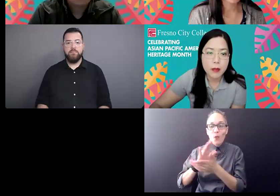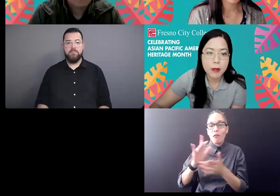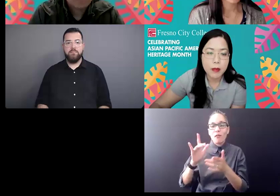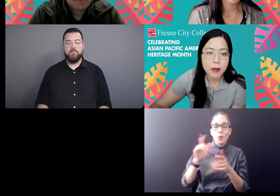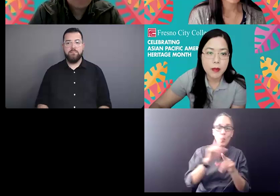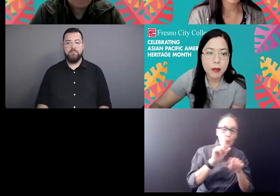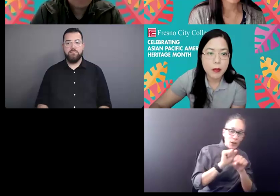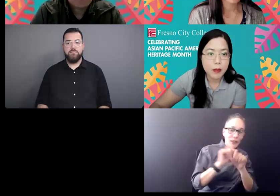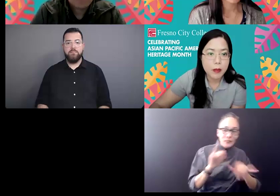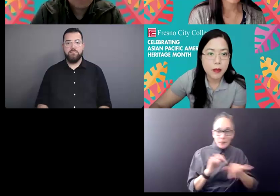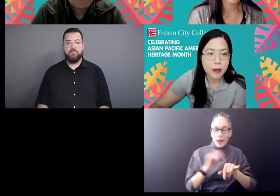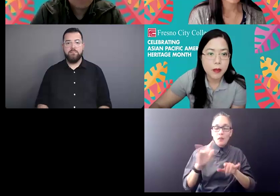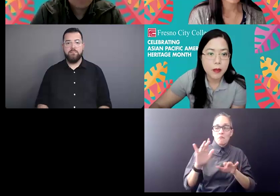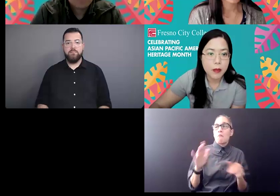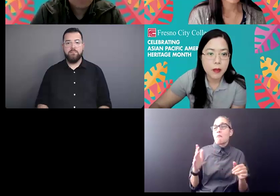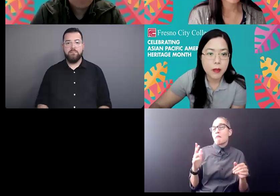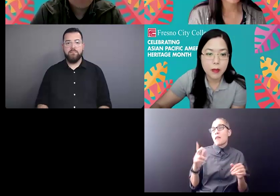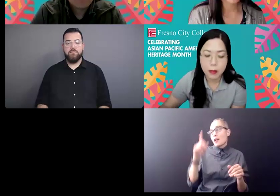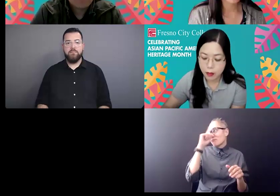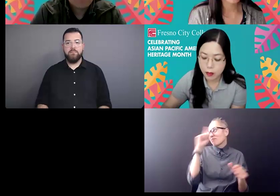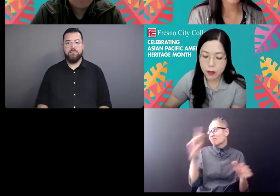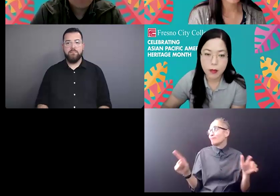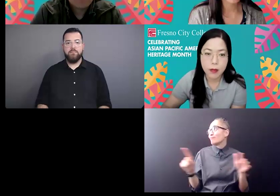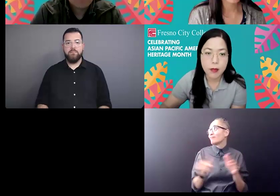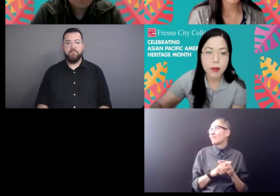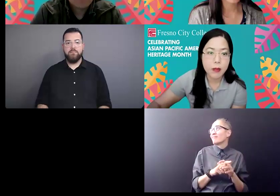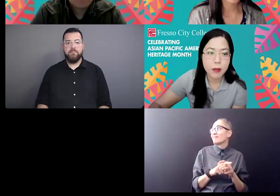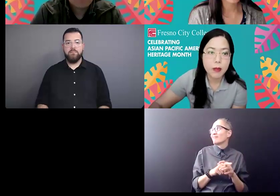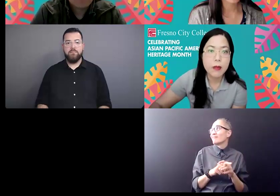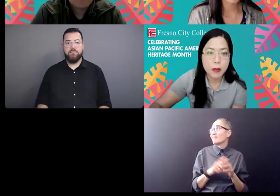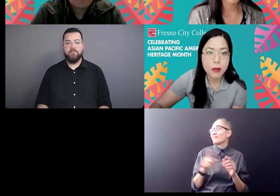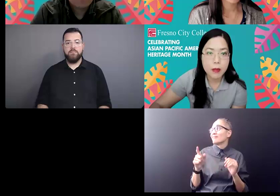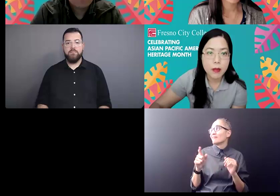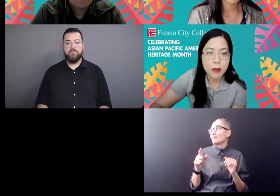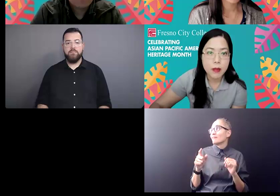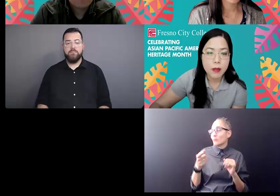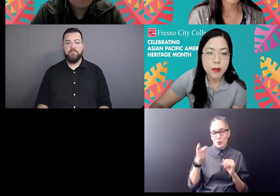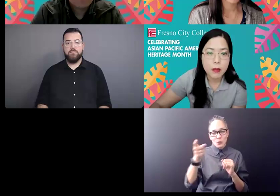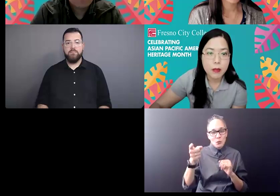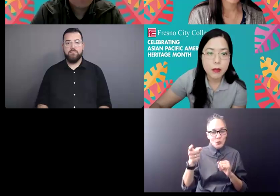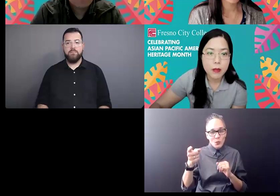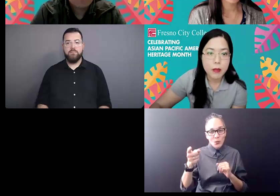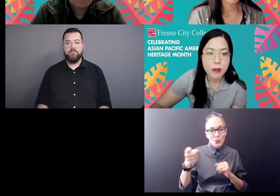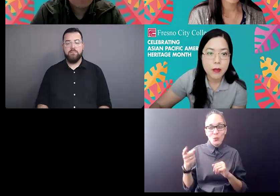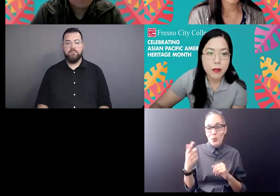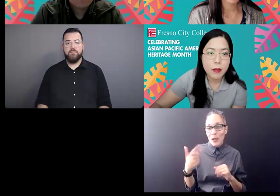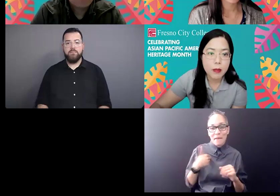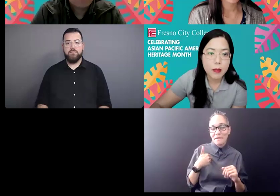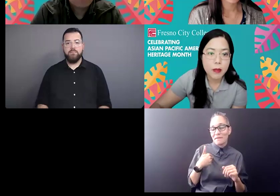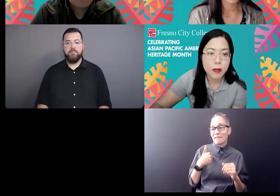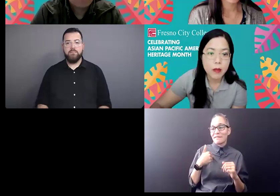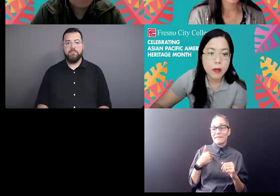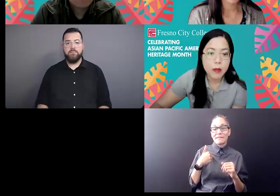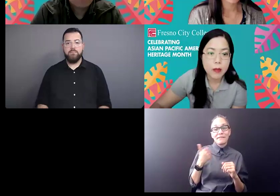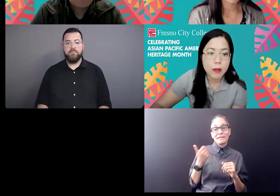It kind of related, kind of wanted me to think about this question in regards to your experience of that. Did you have any like